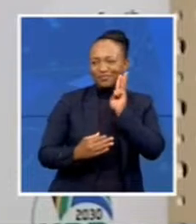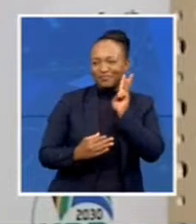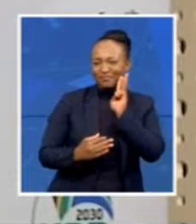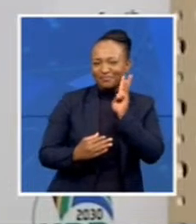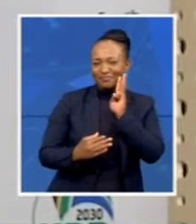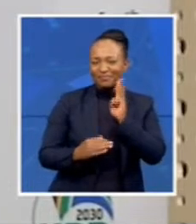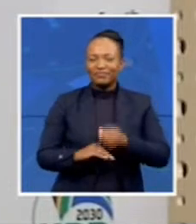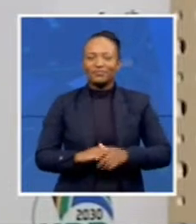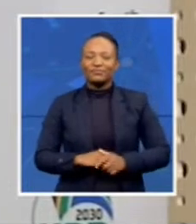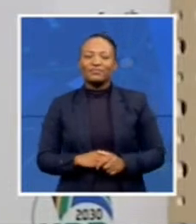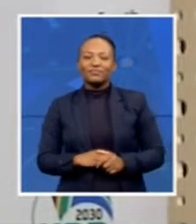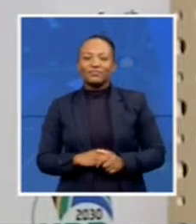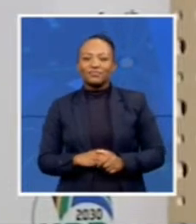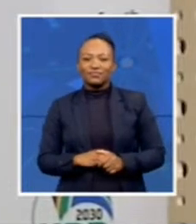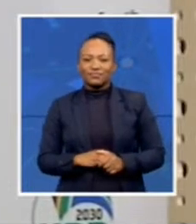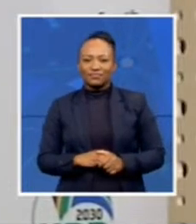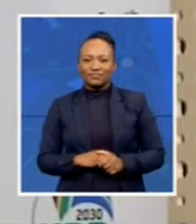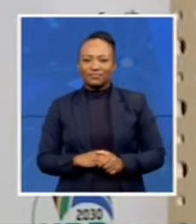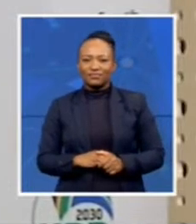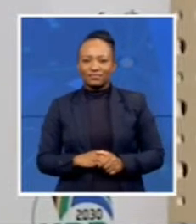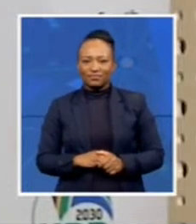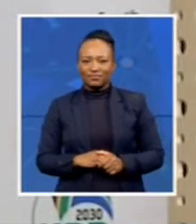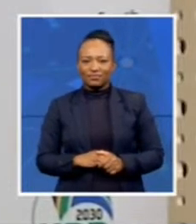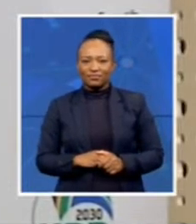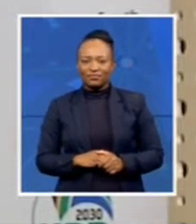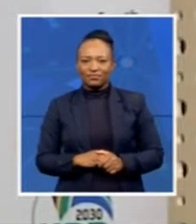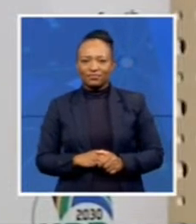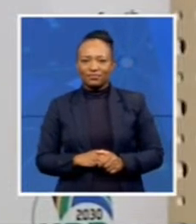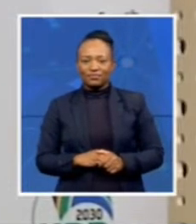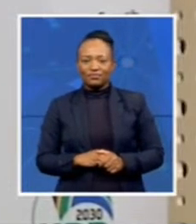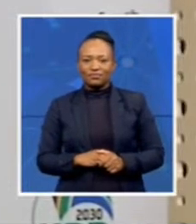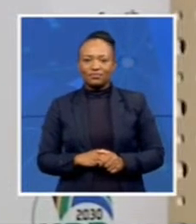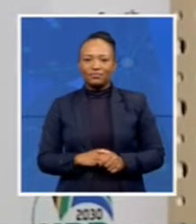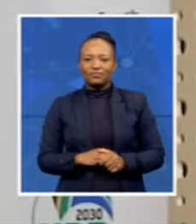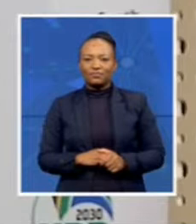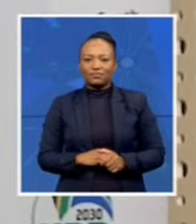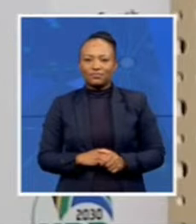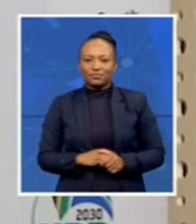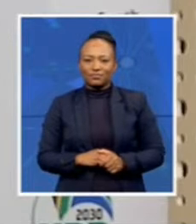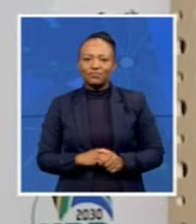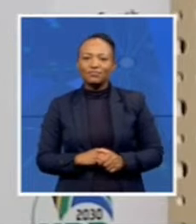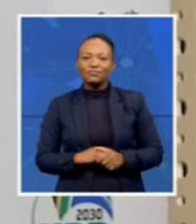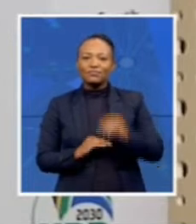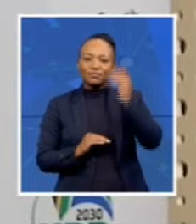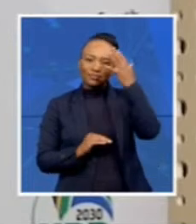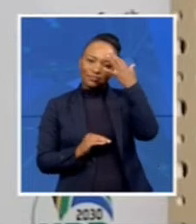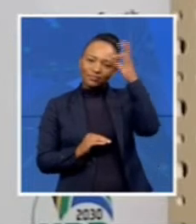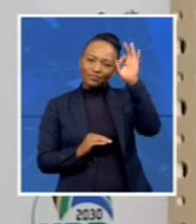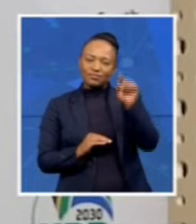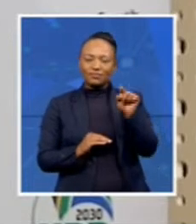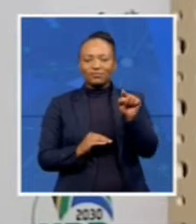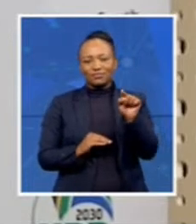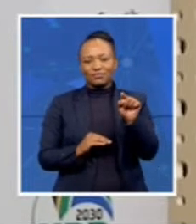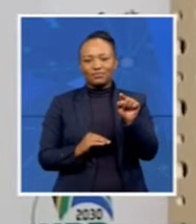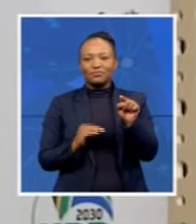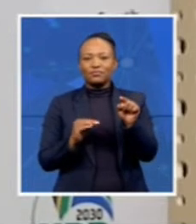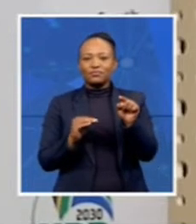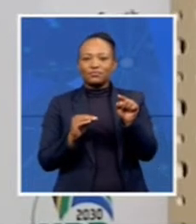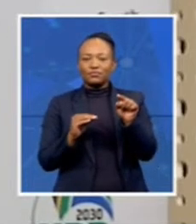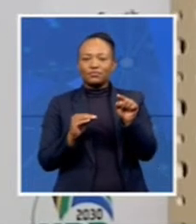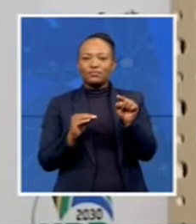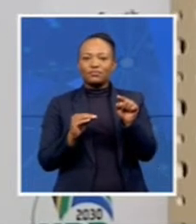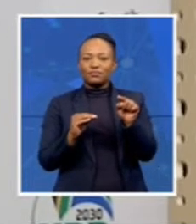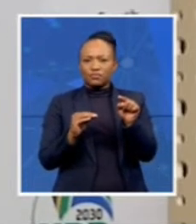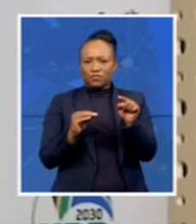Now, this gathering coincides with the 9th World Water Forum that is currently taking place